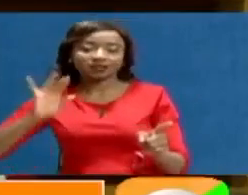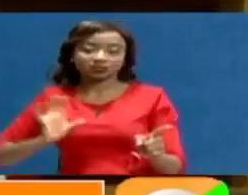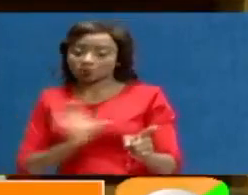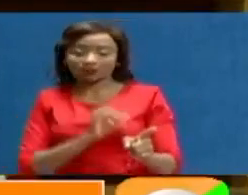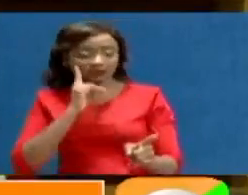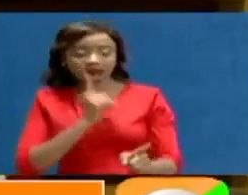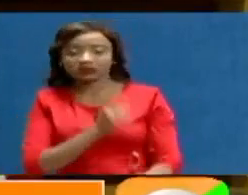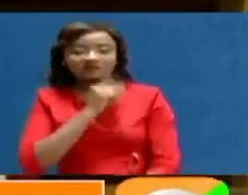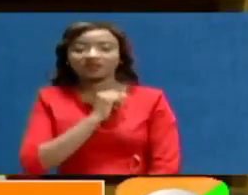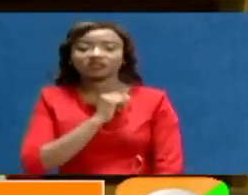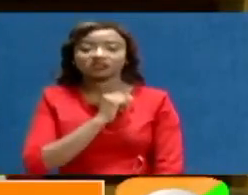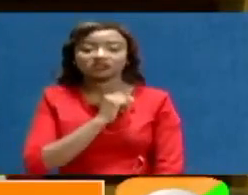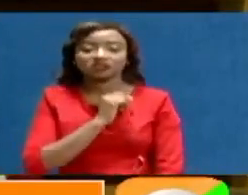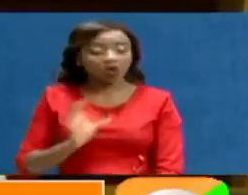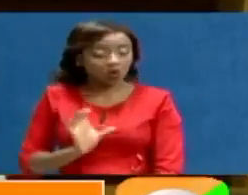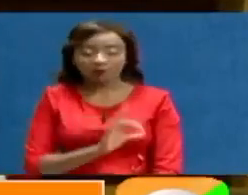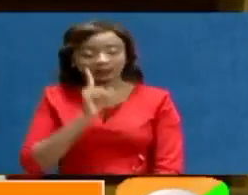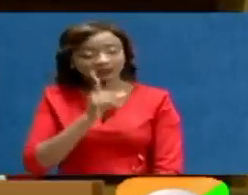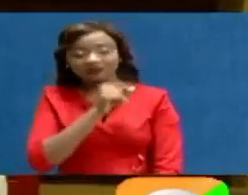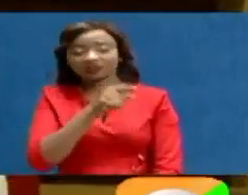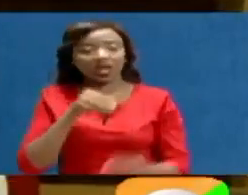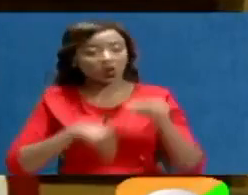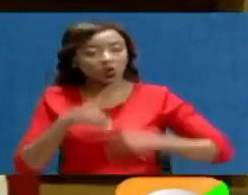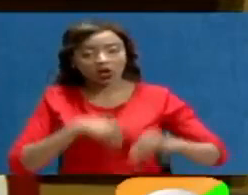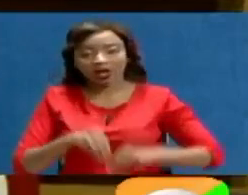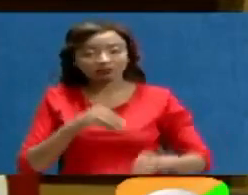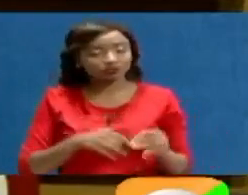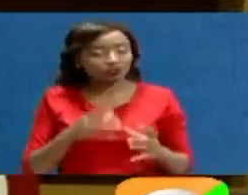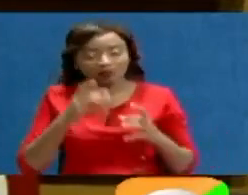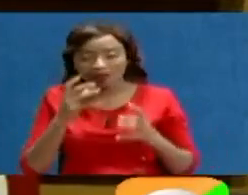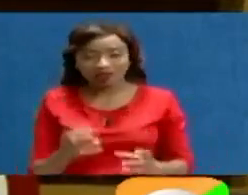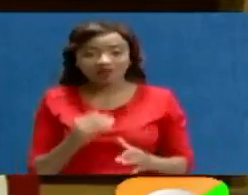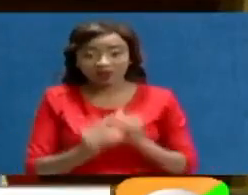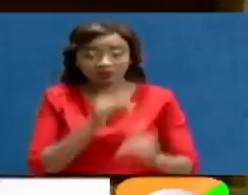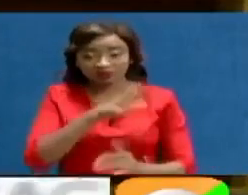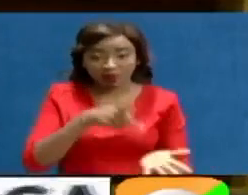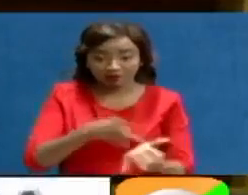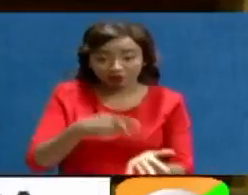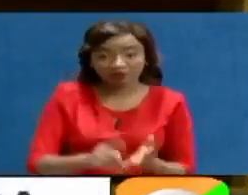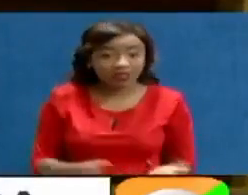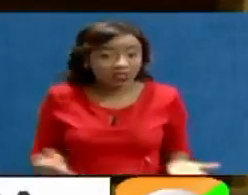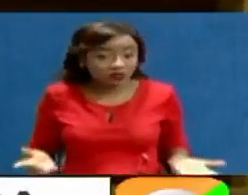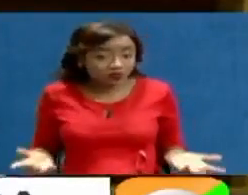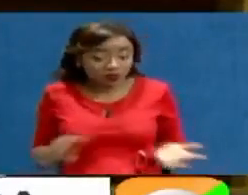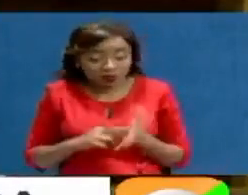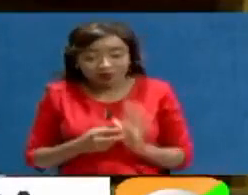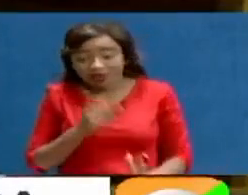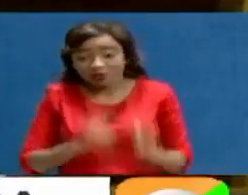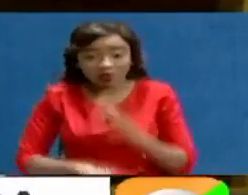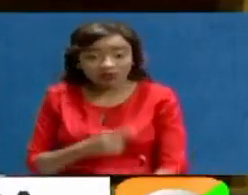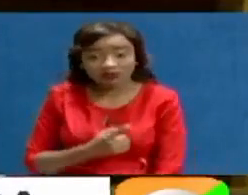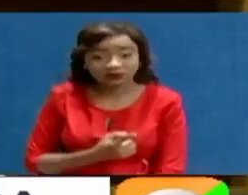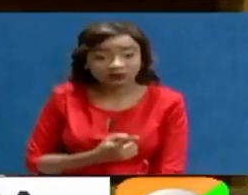has actually established fraud in that mode of procurement. So that in itself should